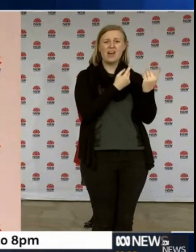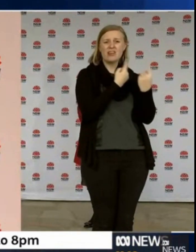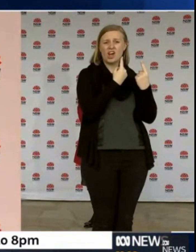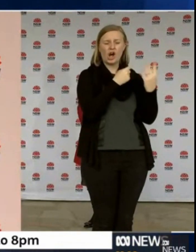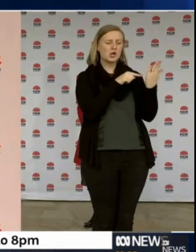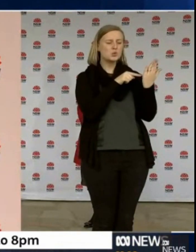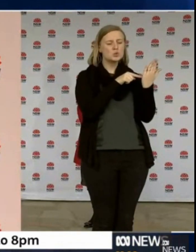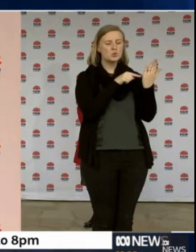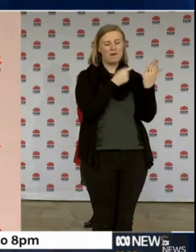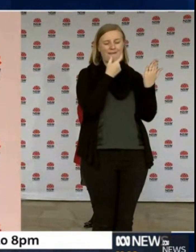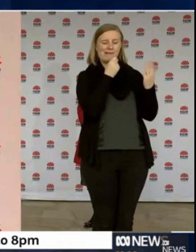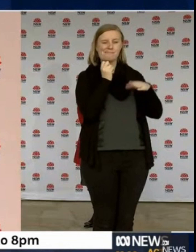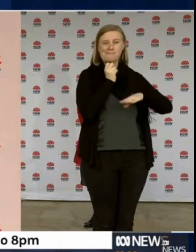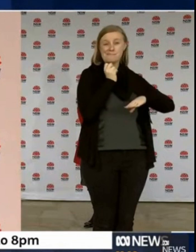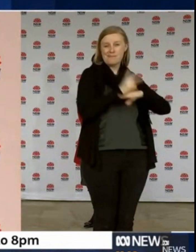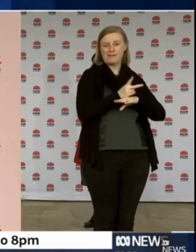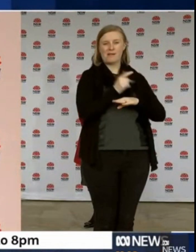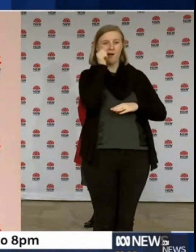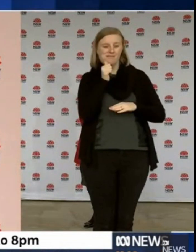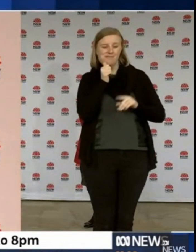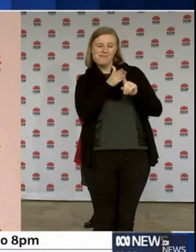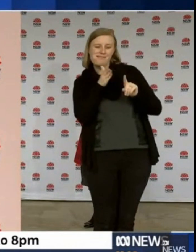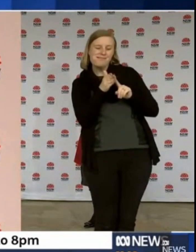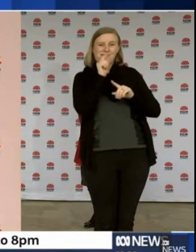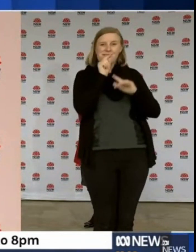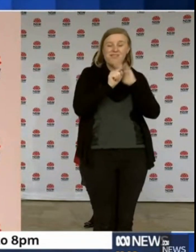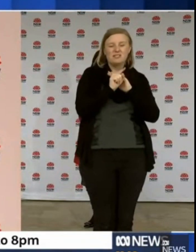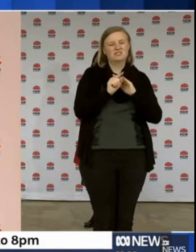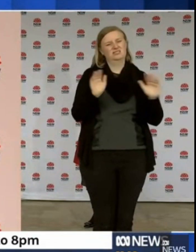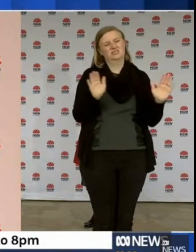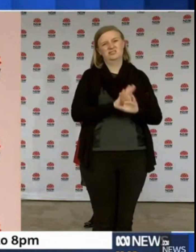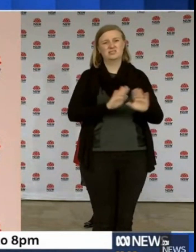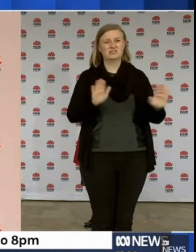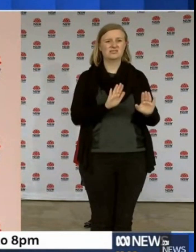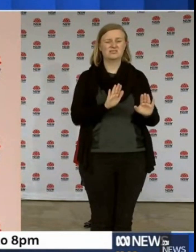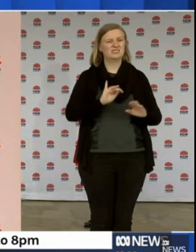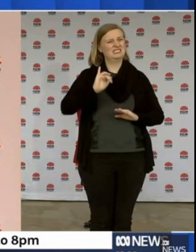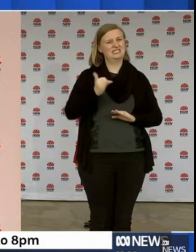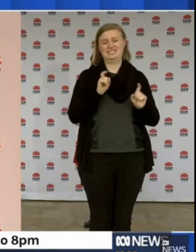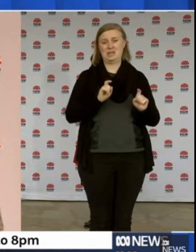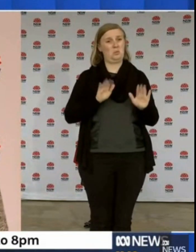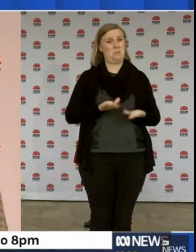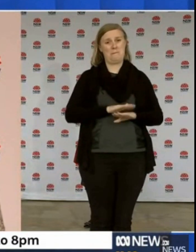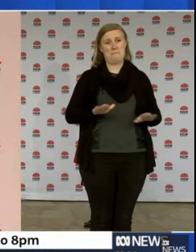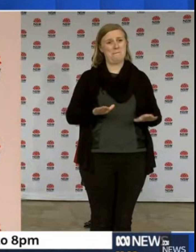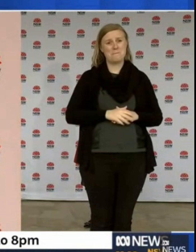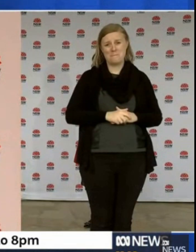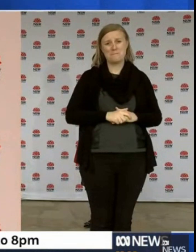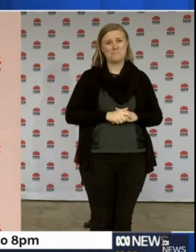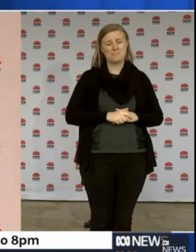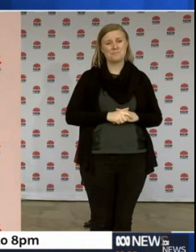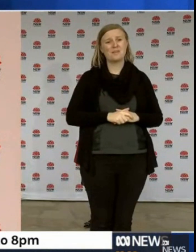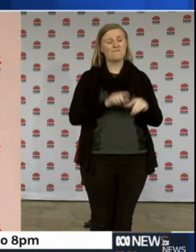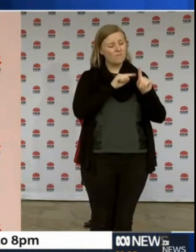something a little bit outside the box, or this is a time for us to pull together and comply. We are going